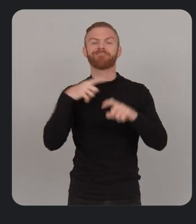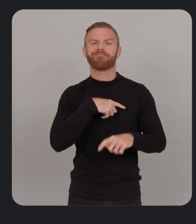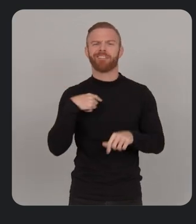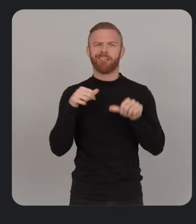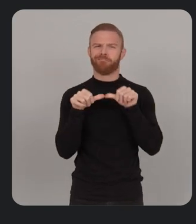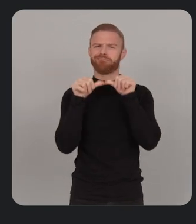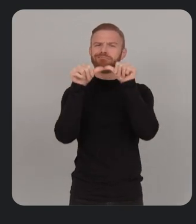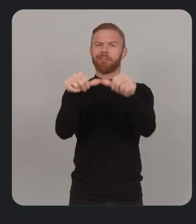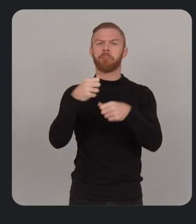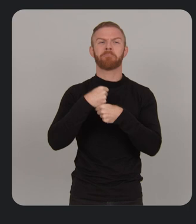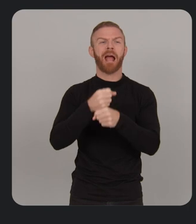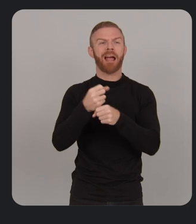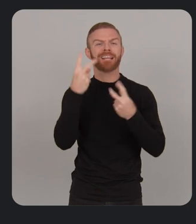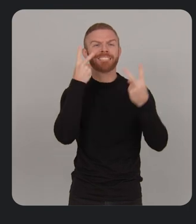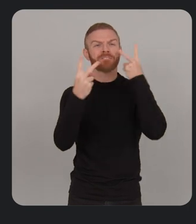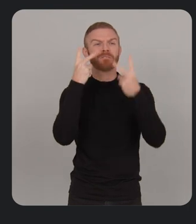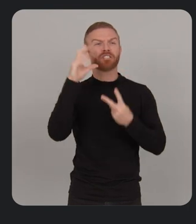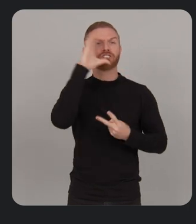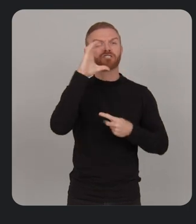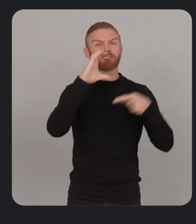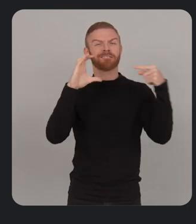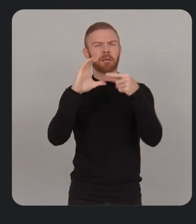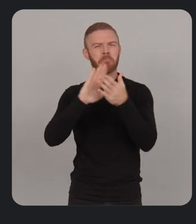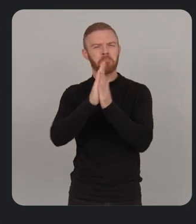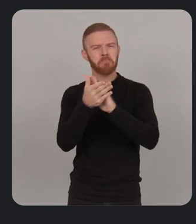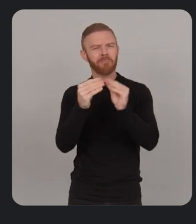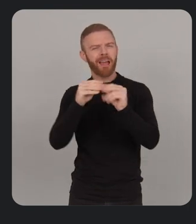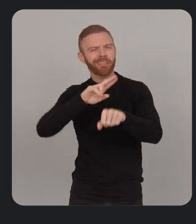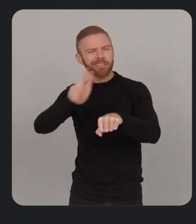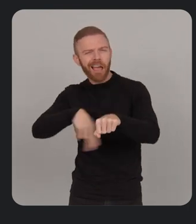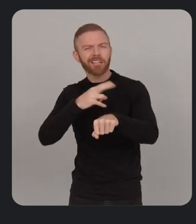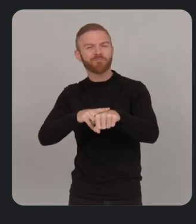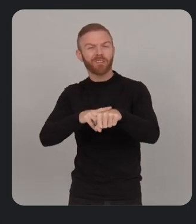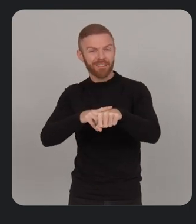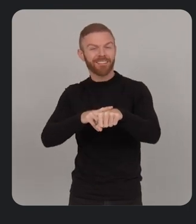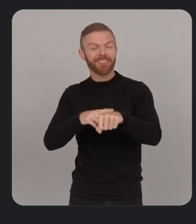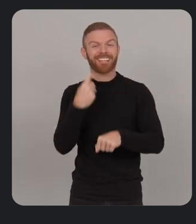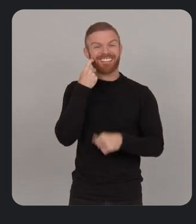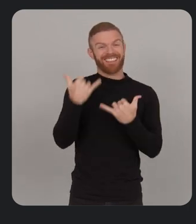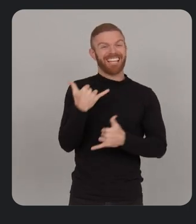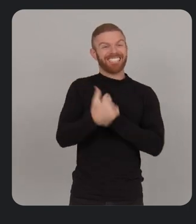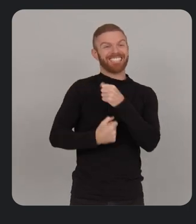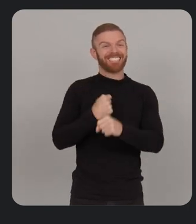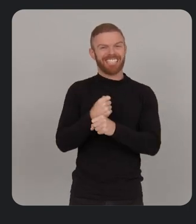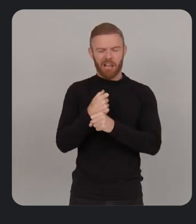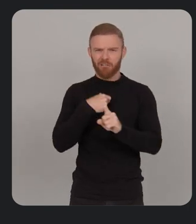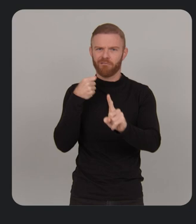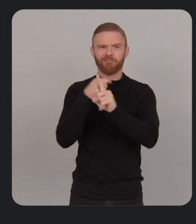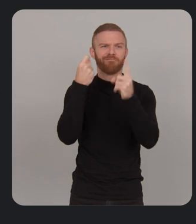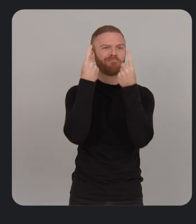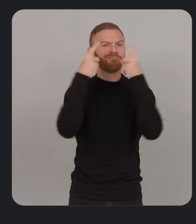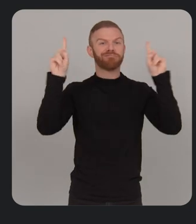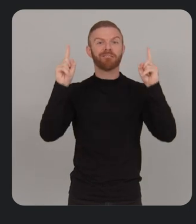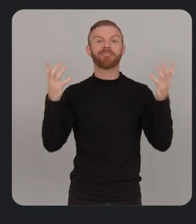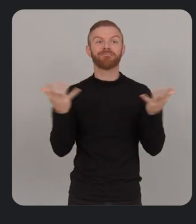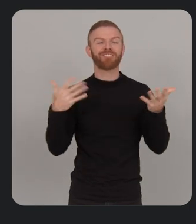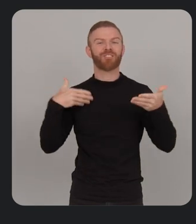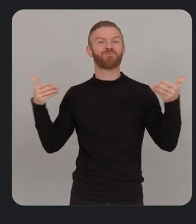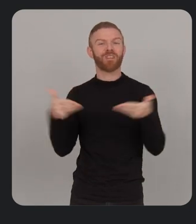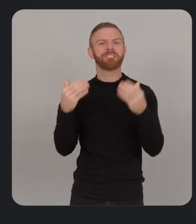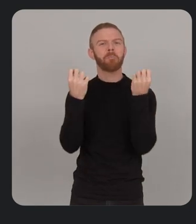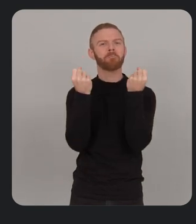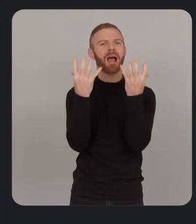We've continued to make visual search even more natural. And earlier this year, we hit a major milestone with the introduction of